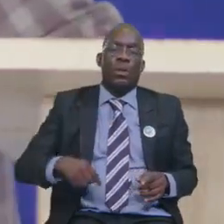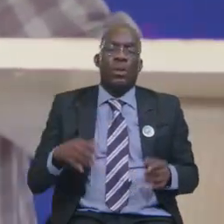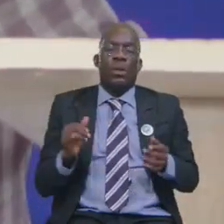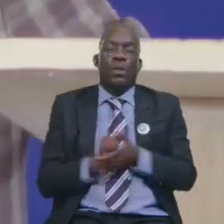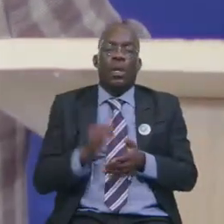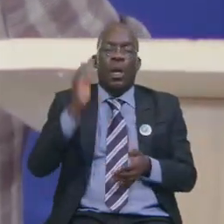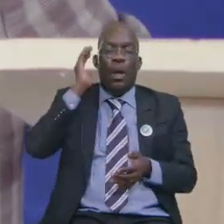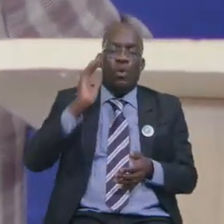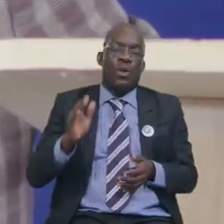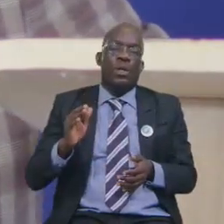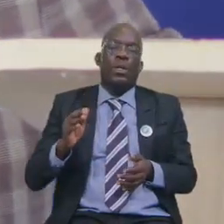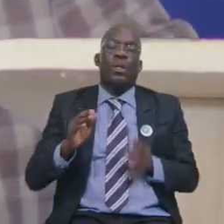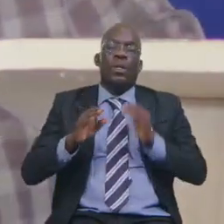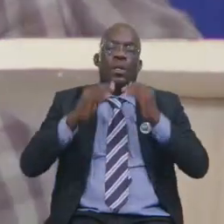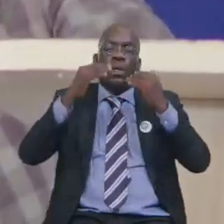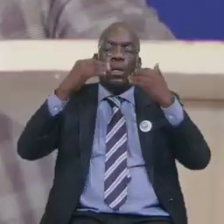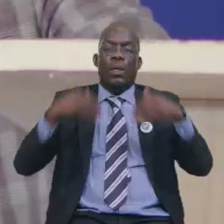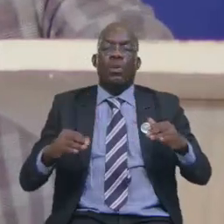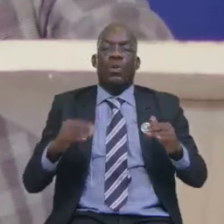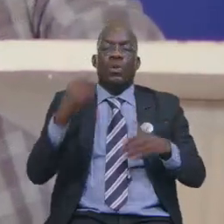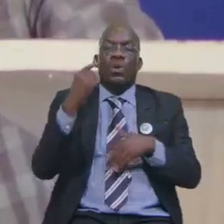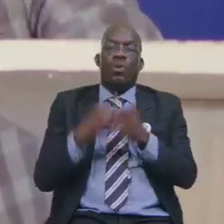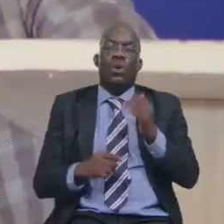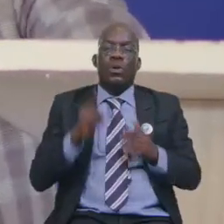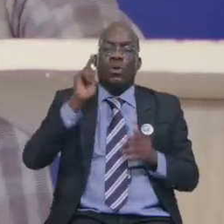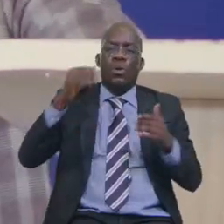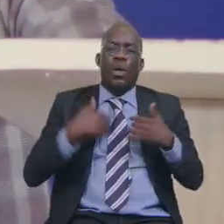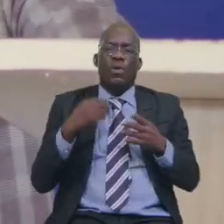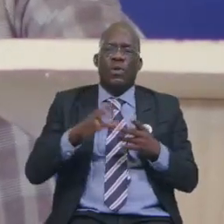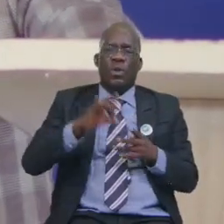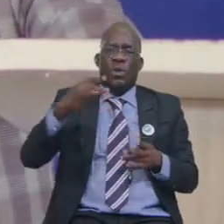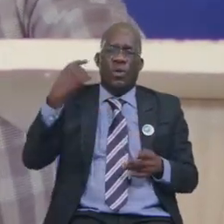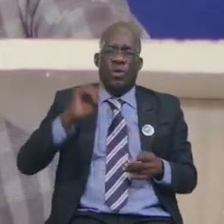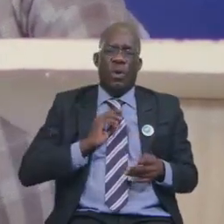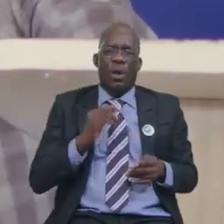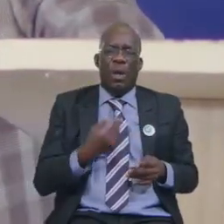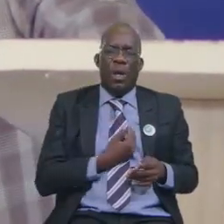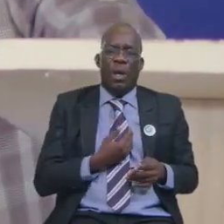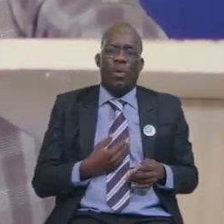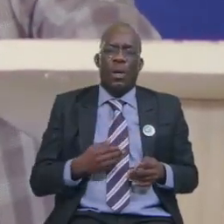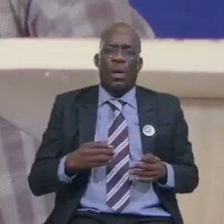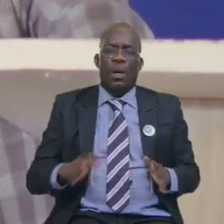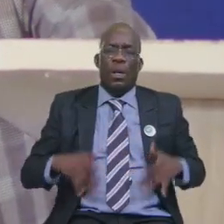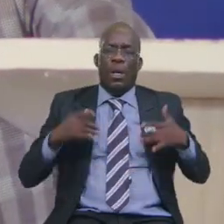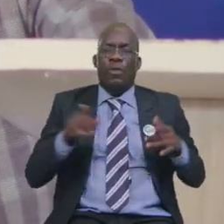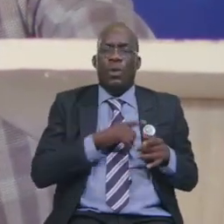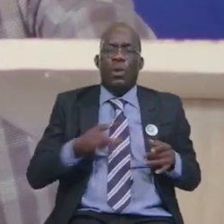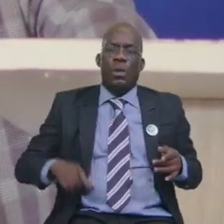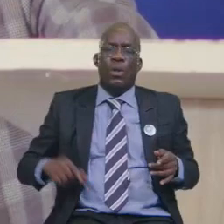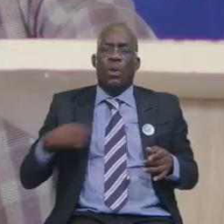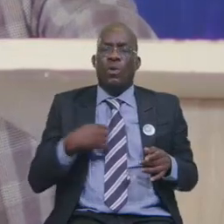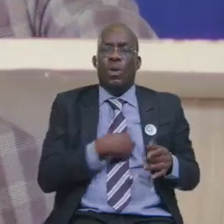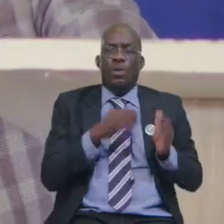will limit what you have ordained for our lives, Lord, we pray by the blood